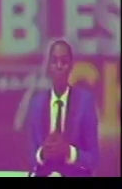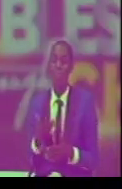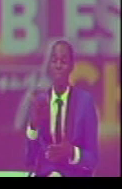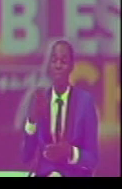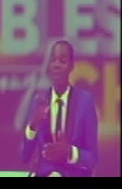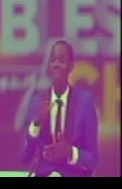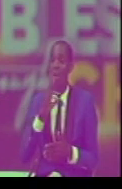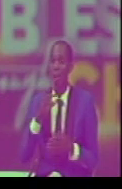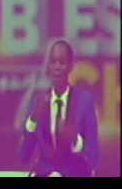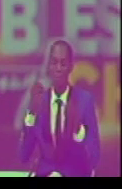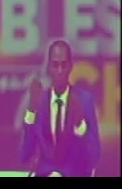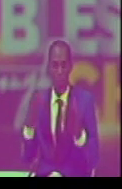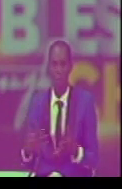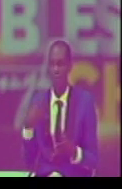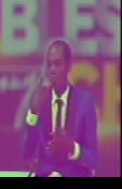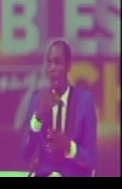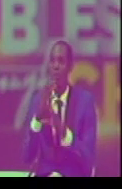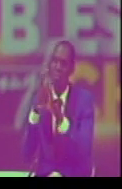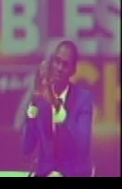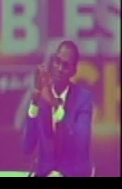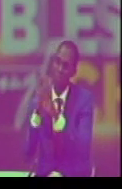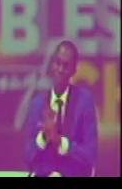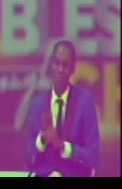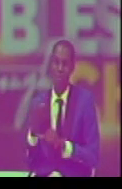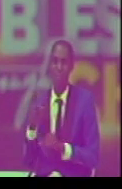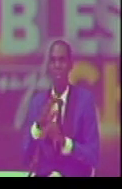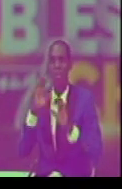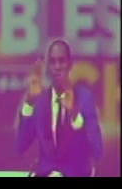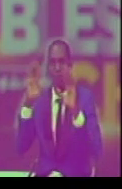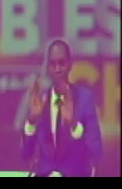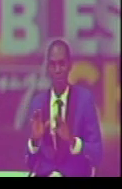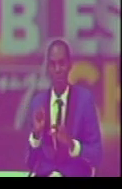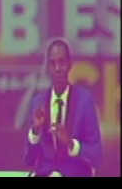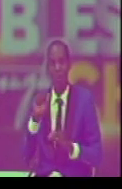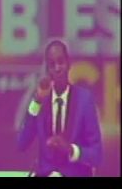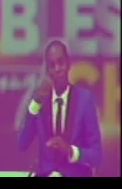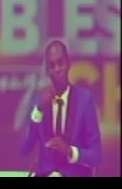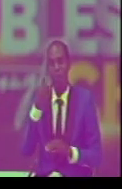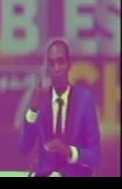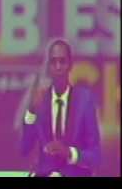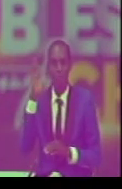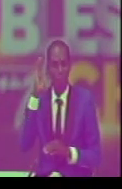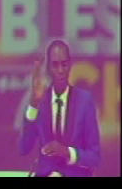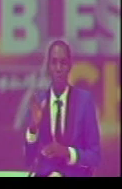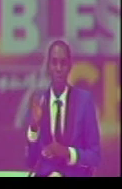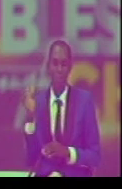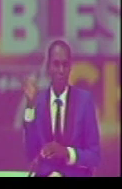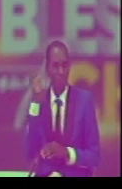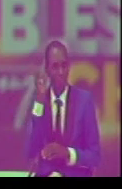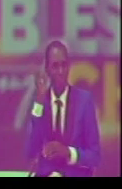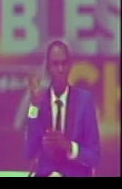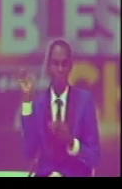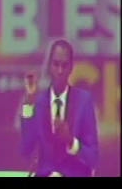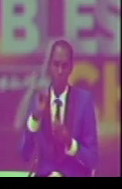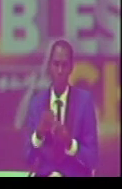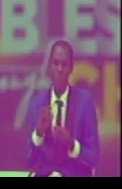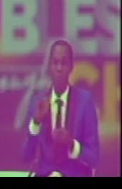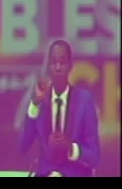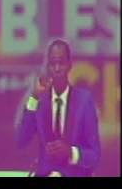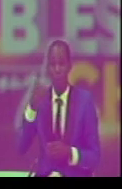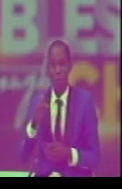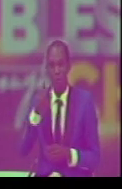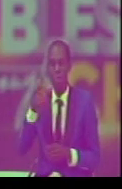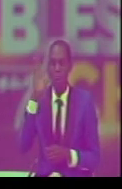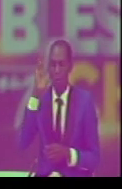Praise the Lord. There are many who receive their miracles. Tomorrow you will